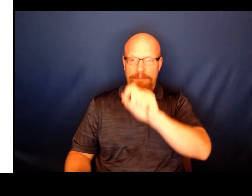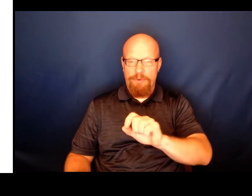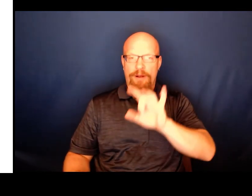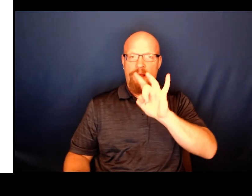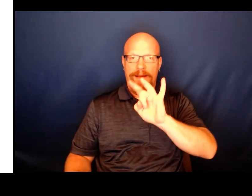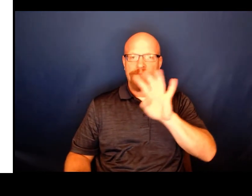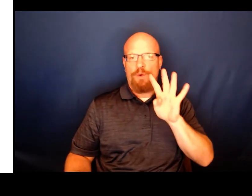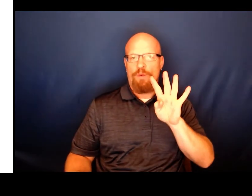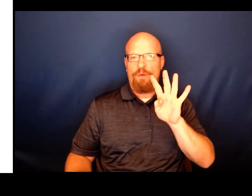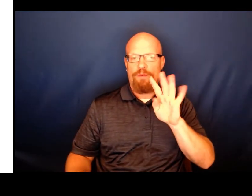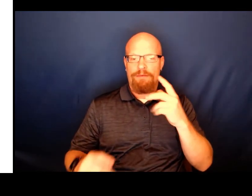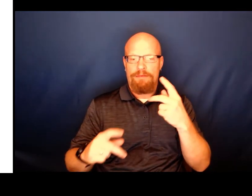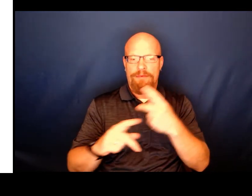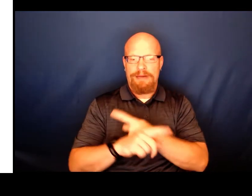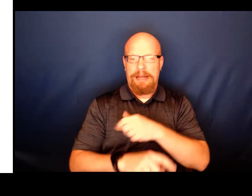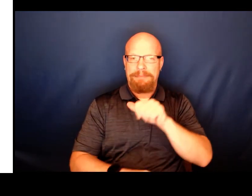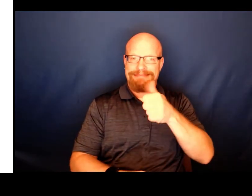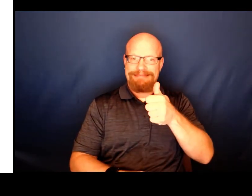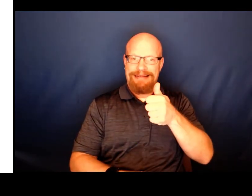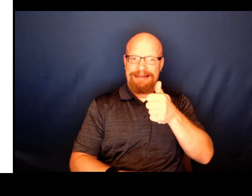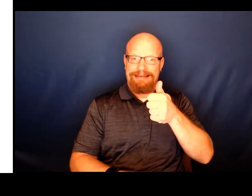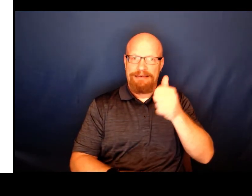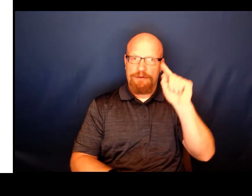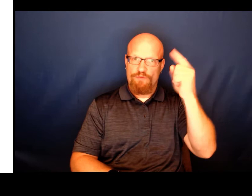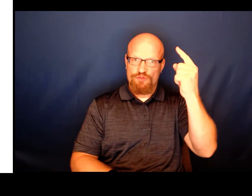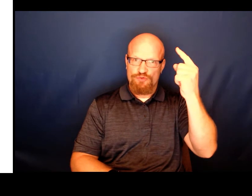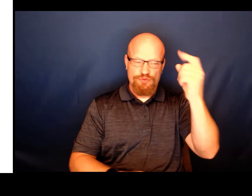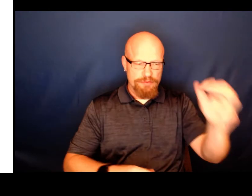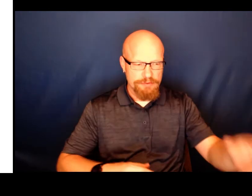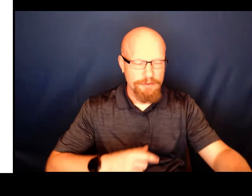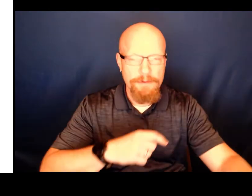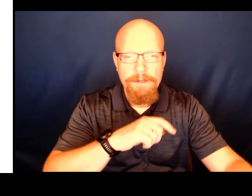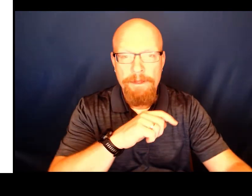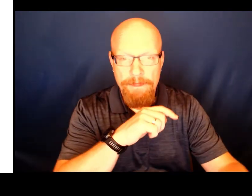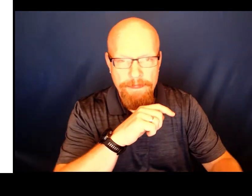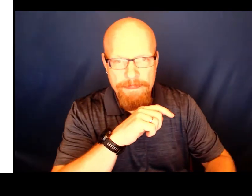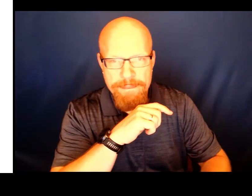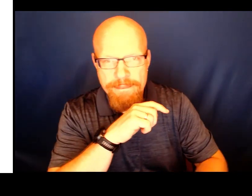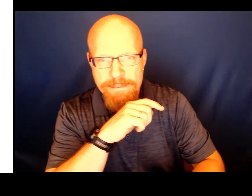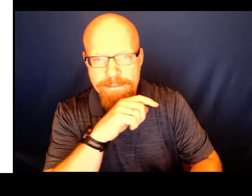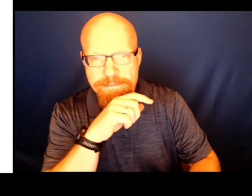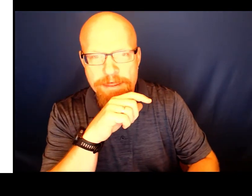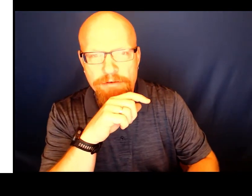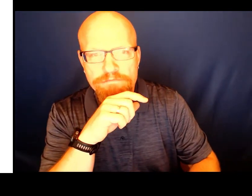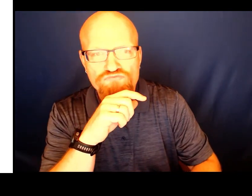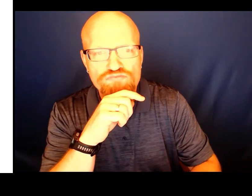38.4 becomes 3.84 times 10 to the first power.